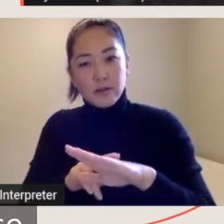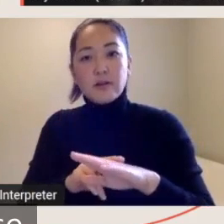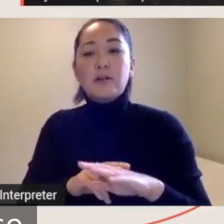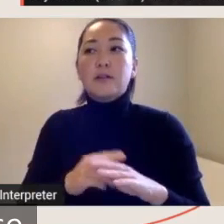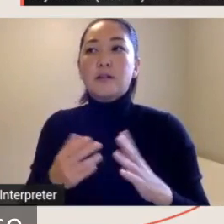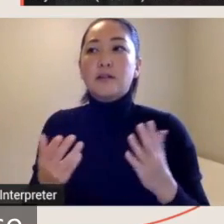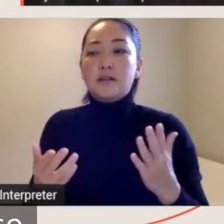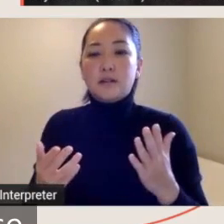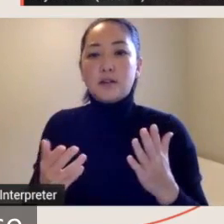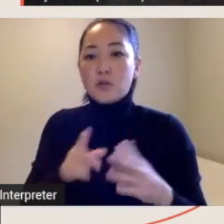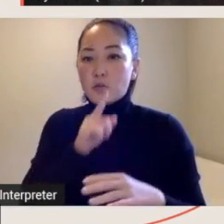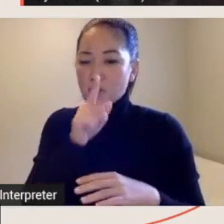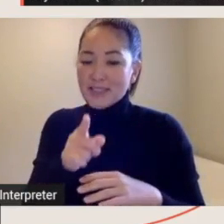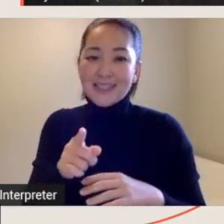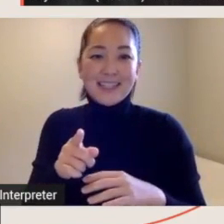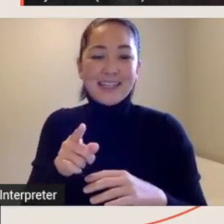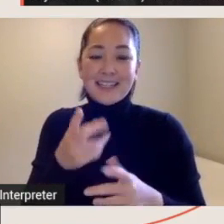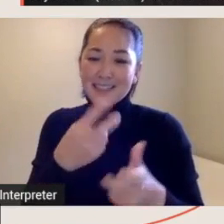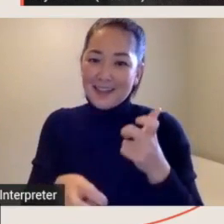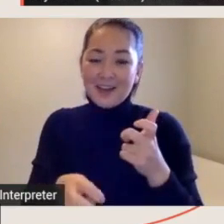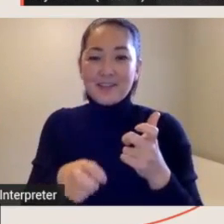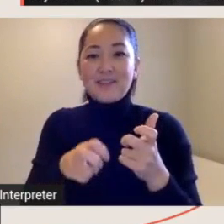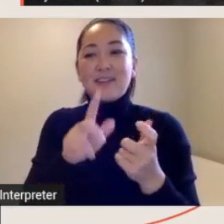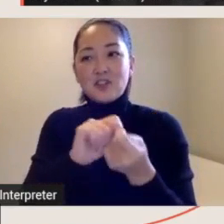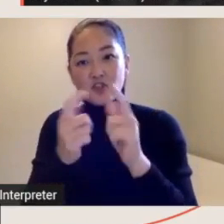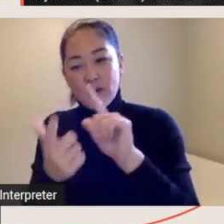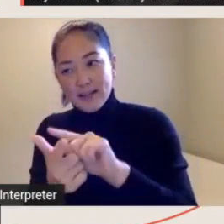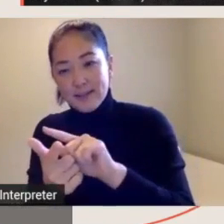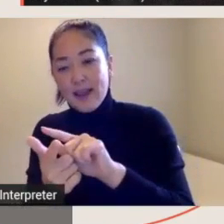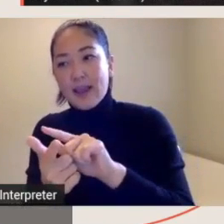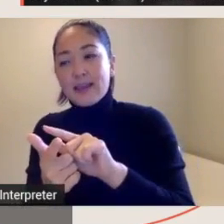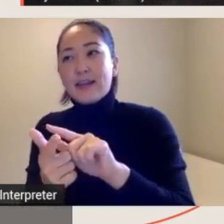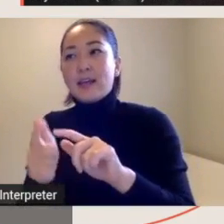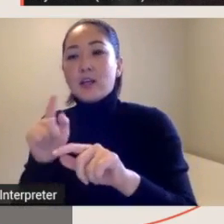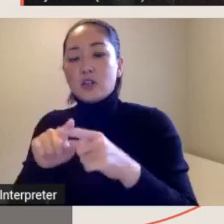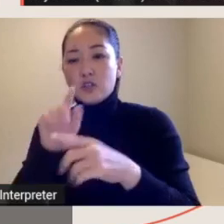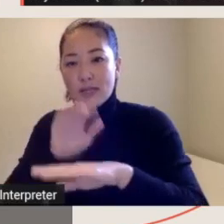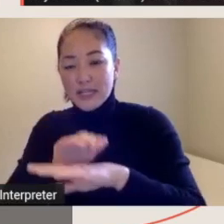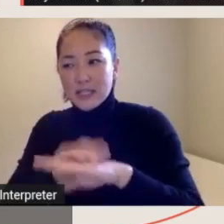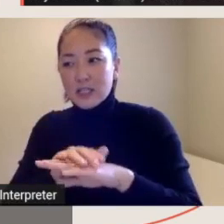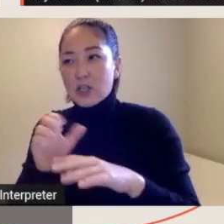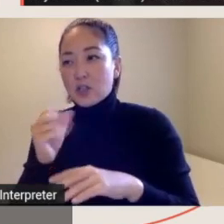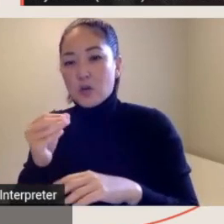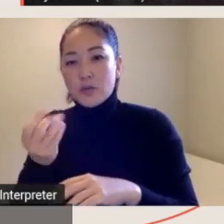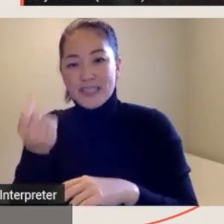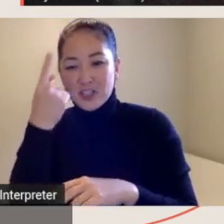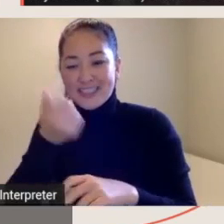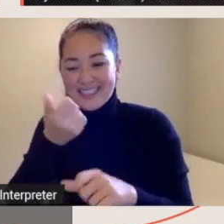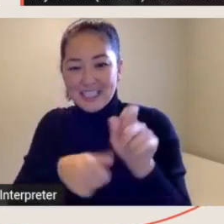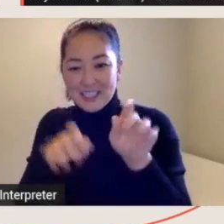there was a long process of getting it translated and then translating it to English for us to understand each and every